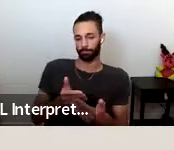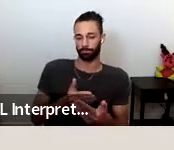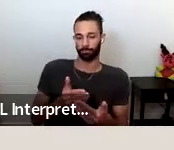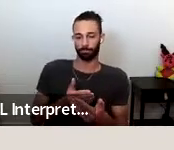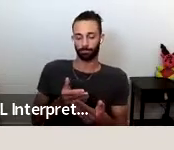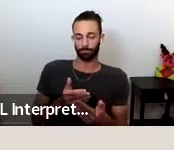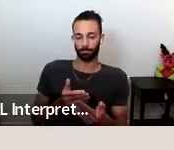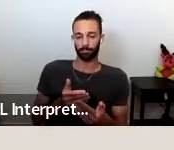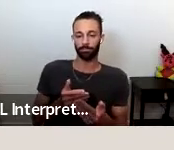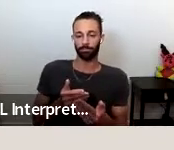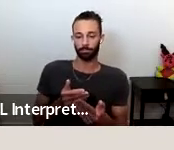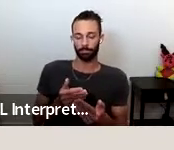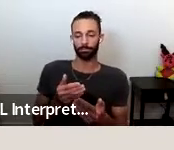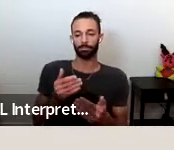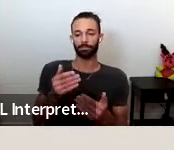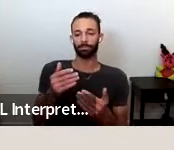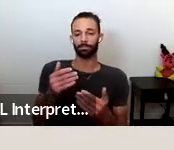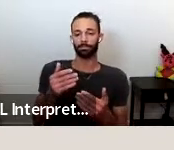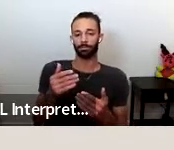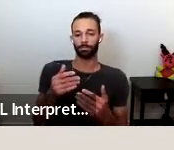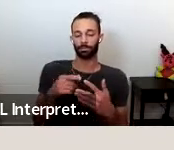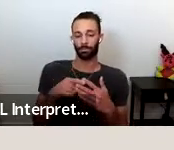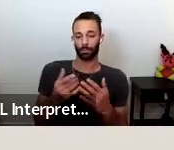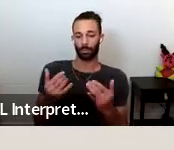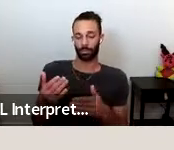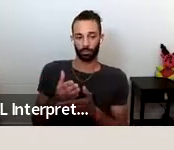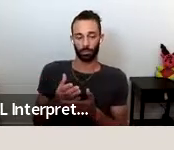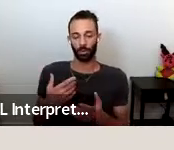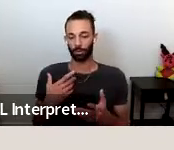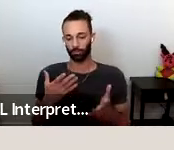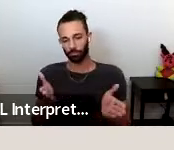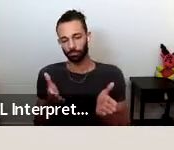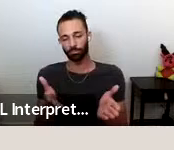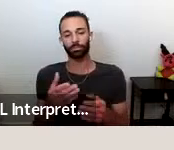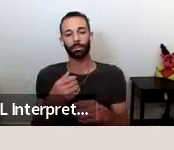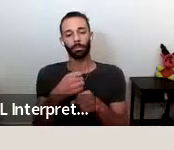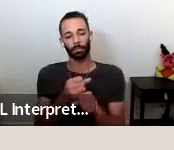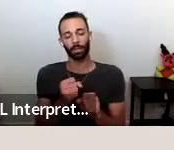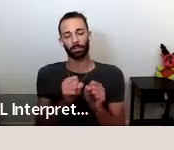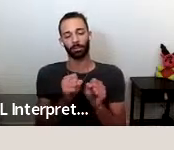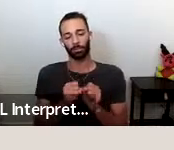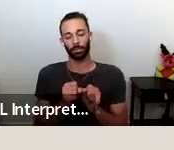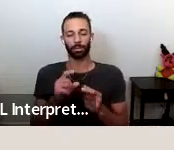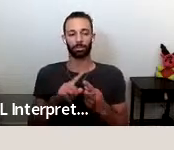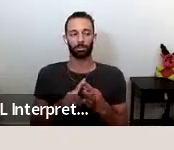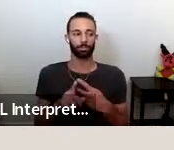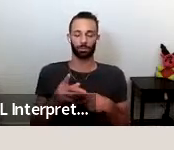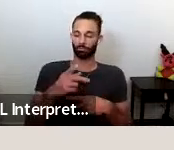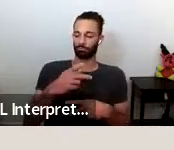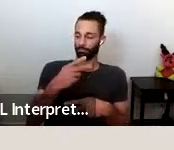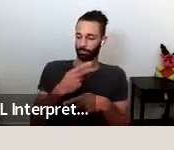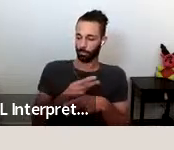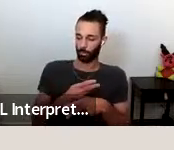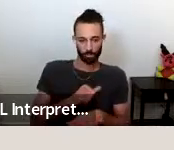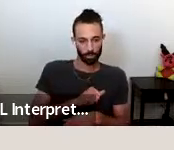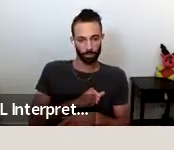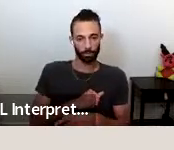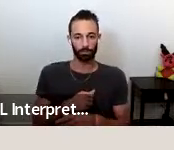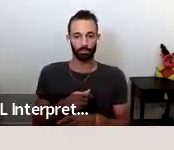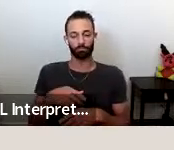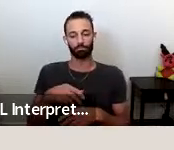of the programming with encouraging folks to just make space to take care of yourself, get